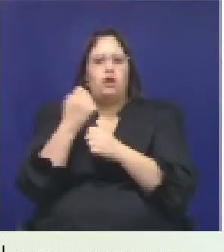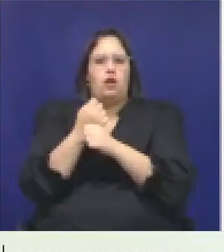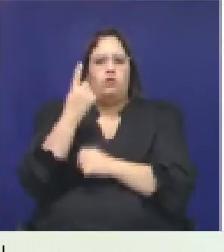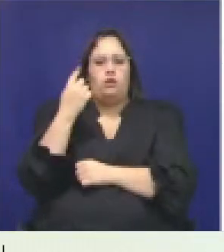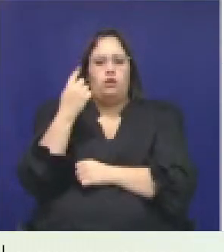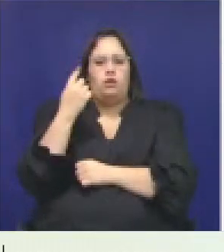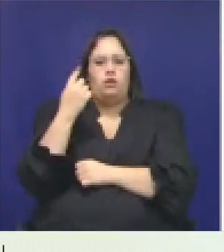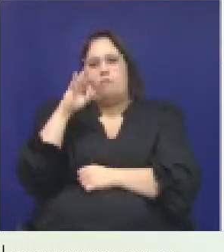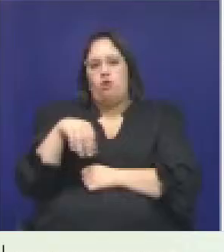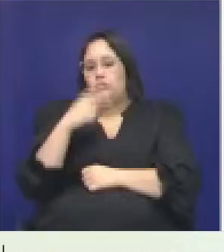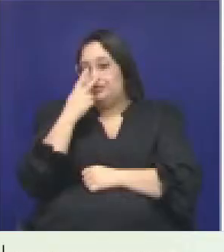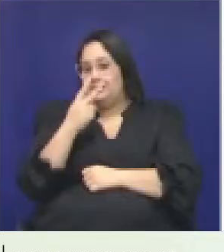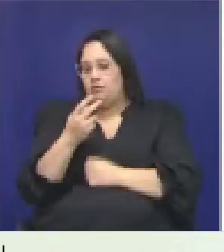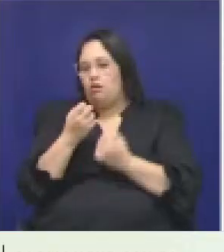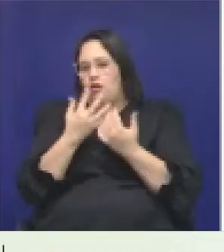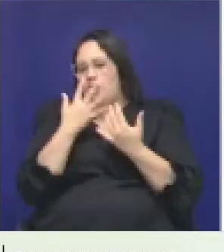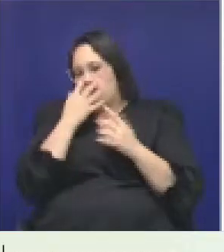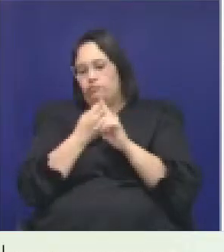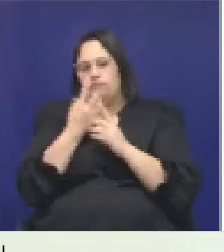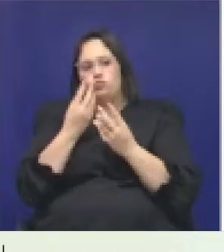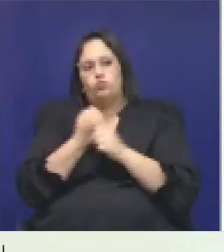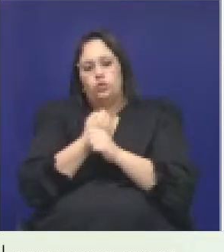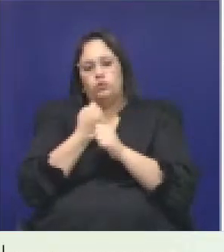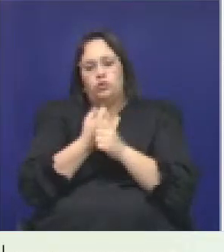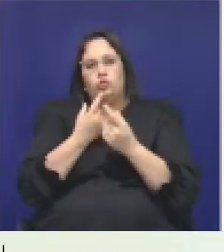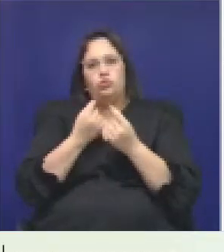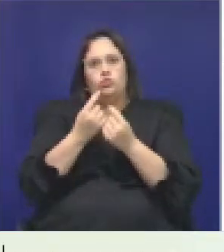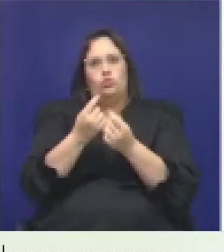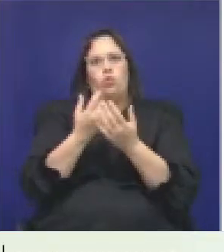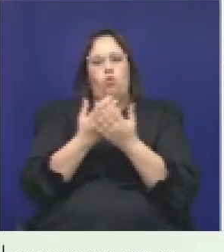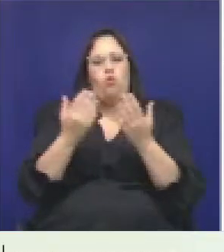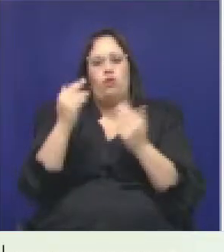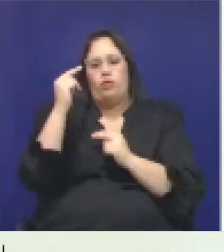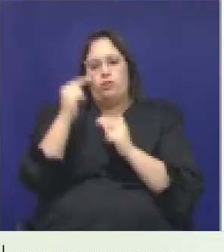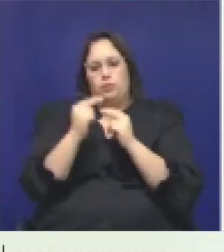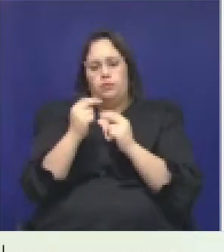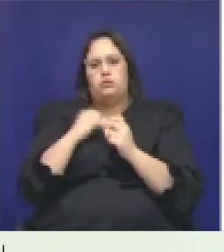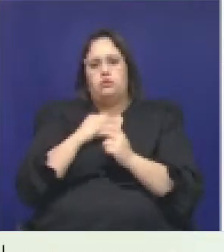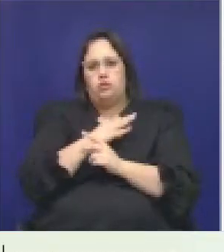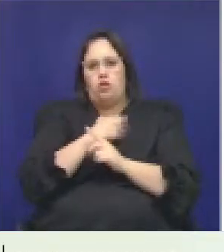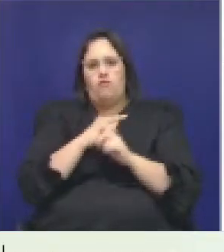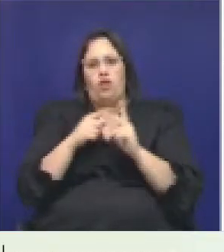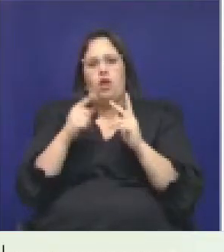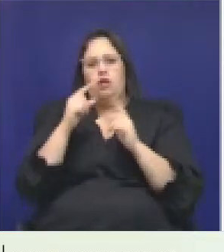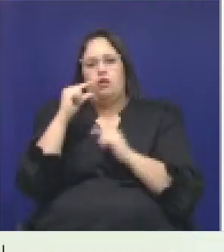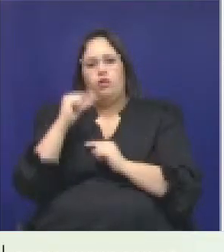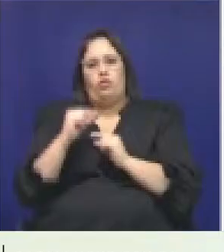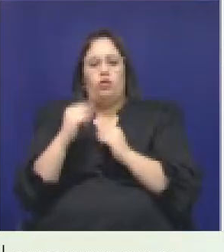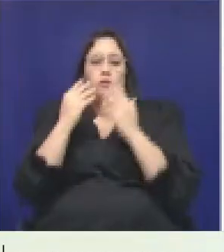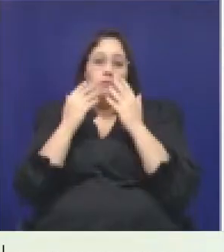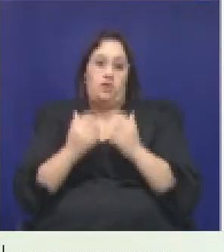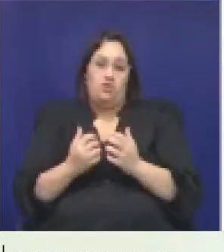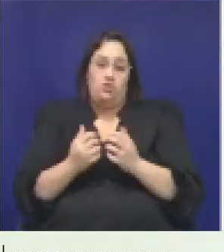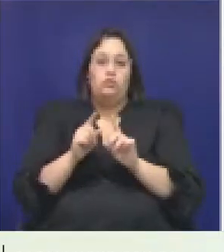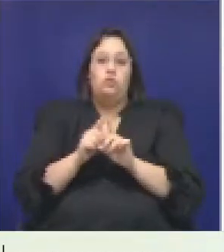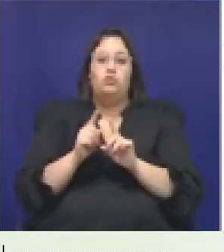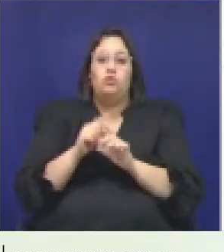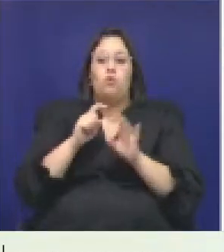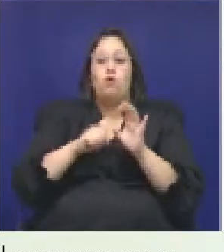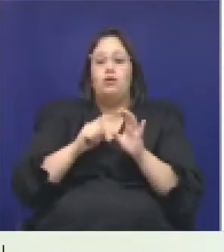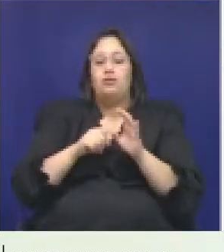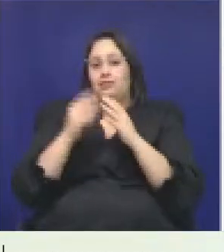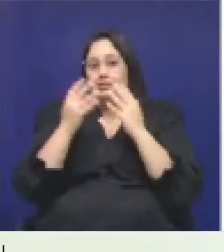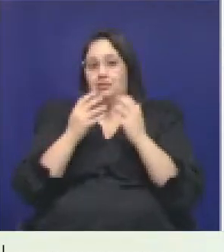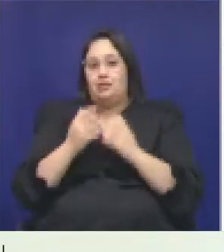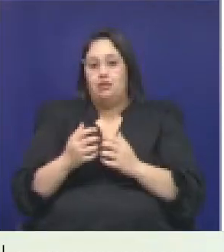in March and saw how much is being achieved with a skeleton staff and shoestring budget. Quality statistics